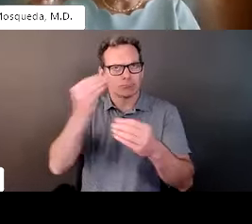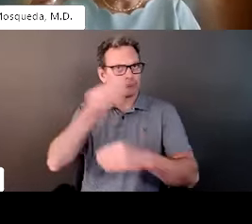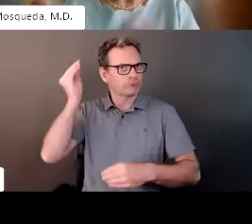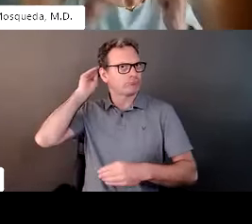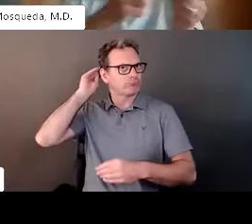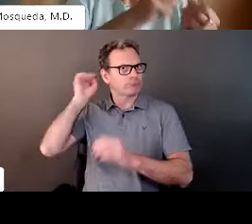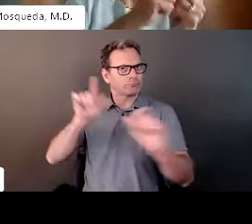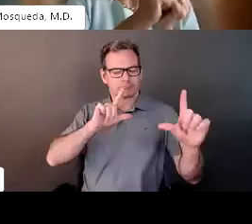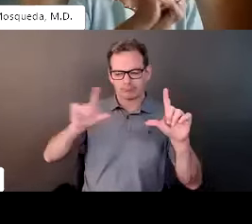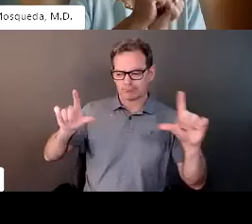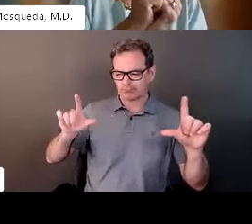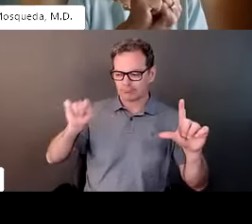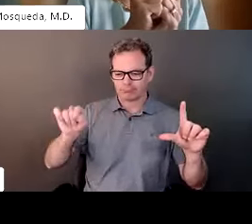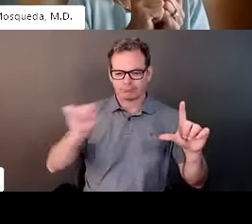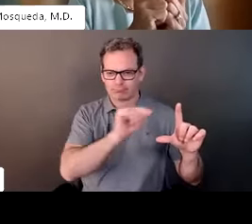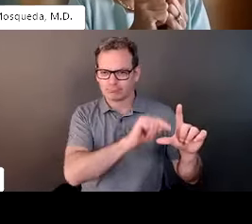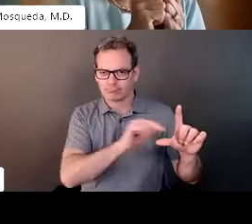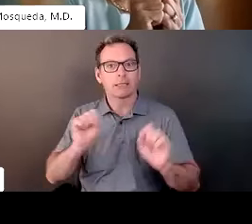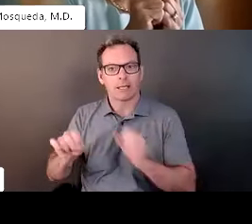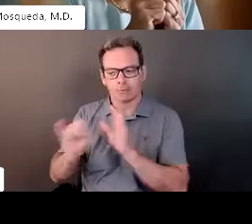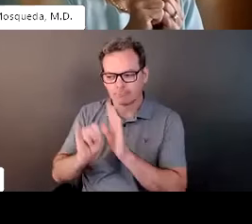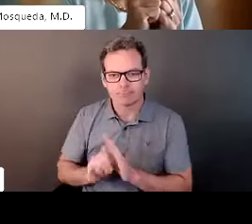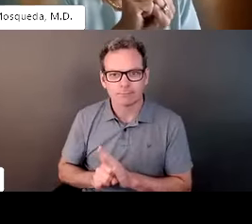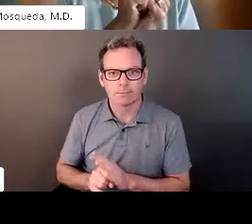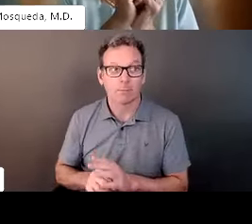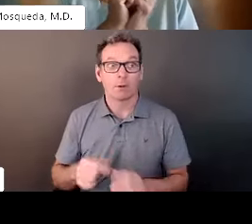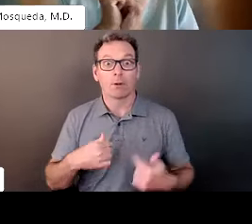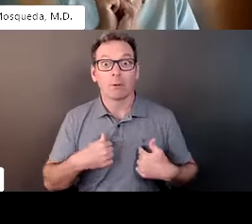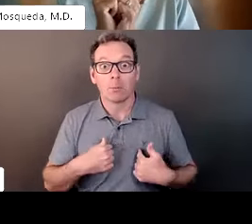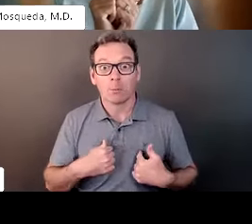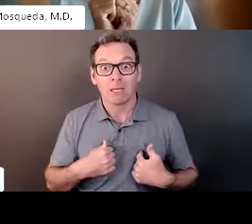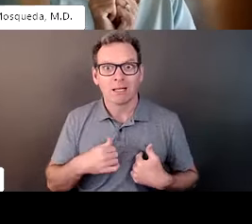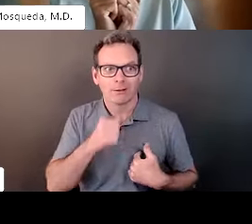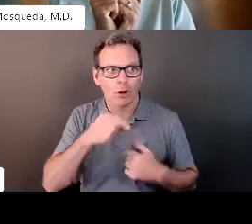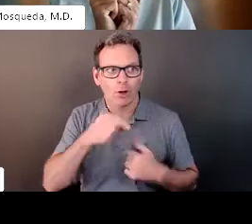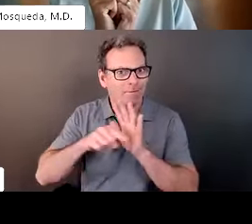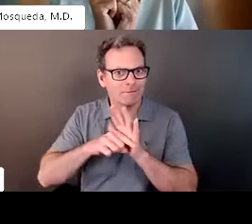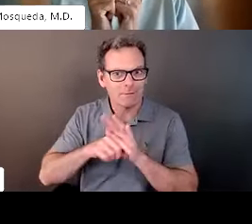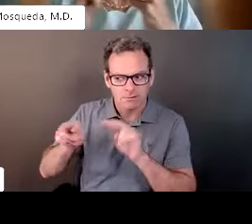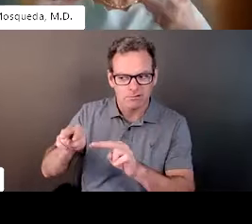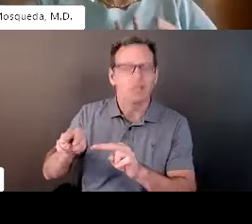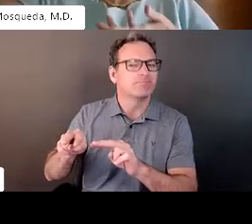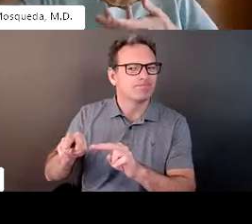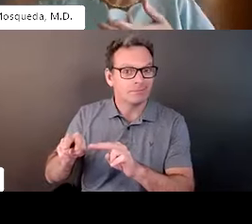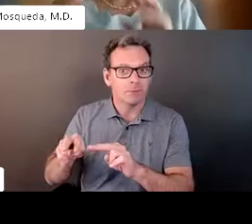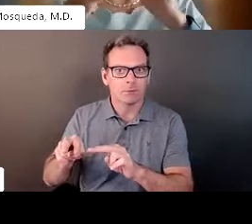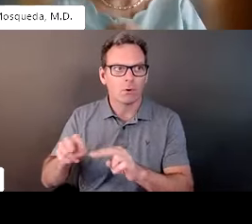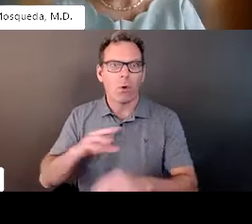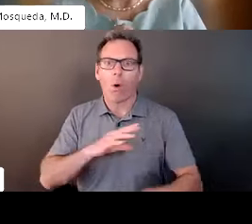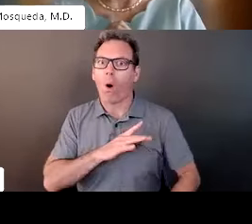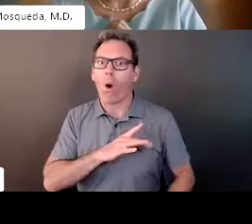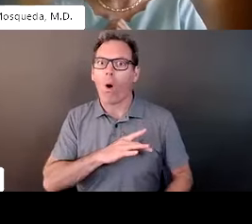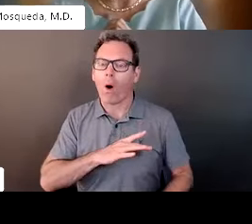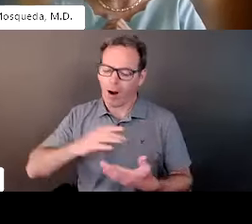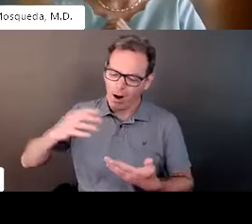is we can ask these questions early. And if we know that these people have never had a